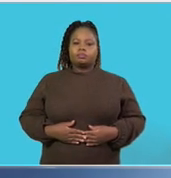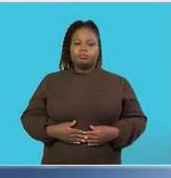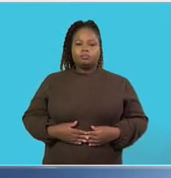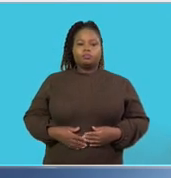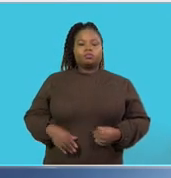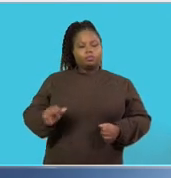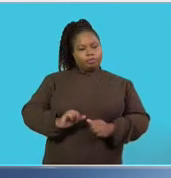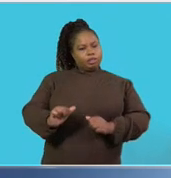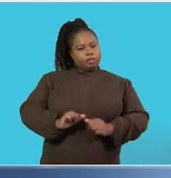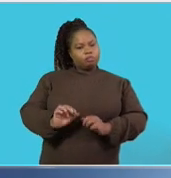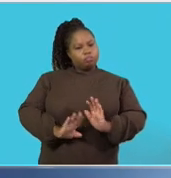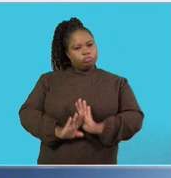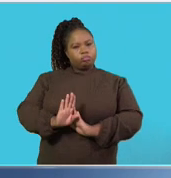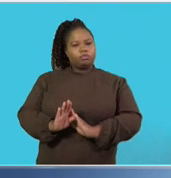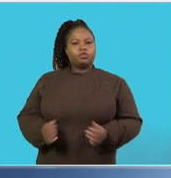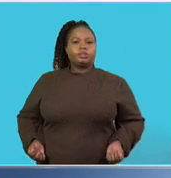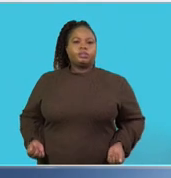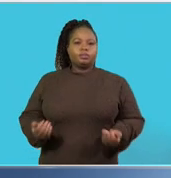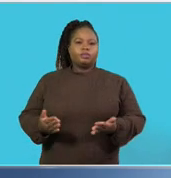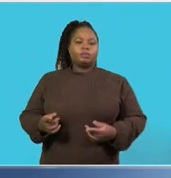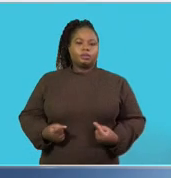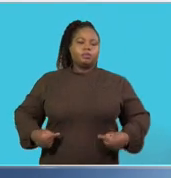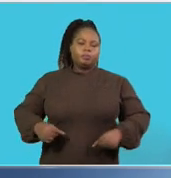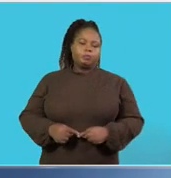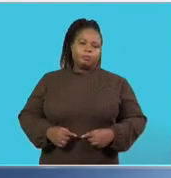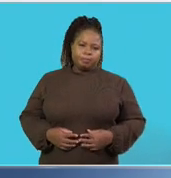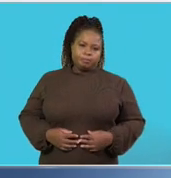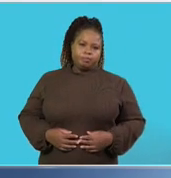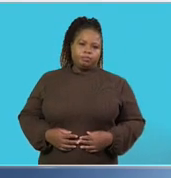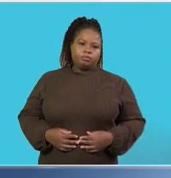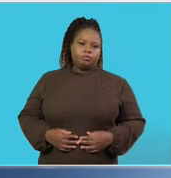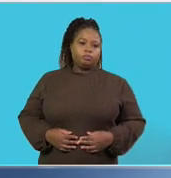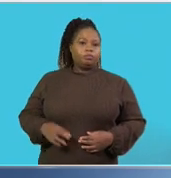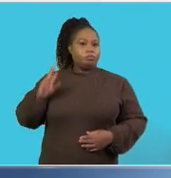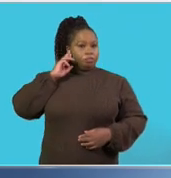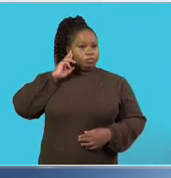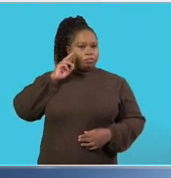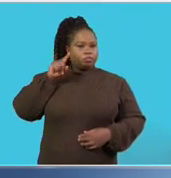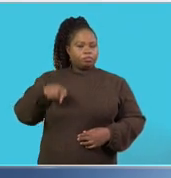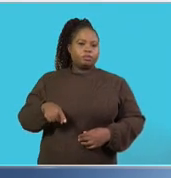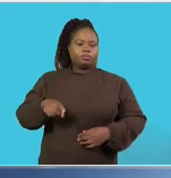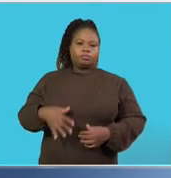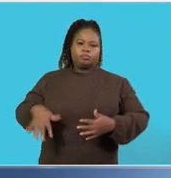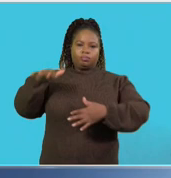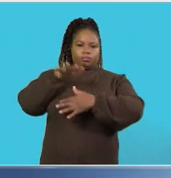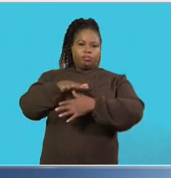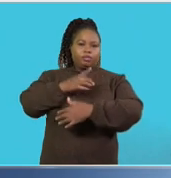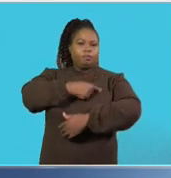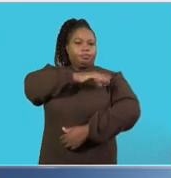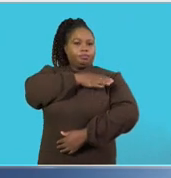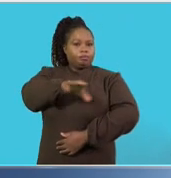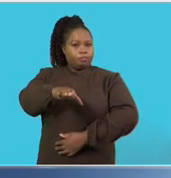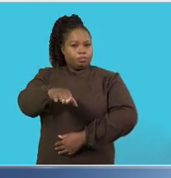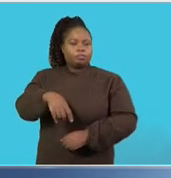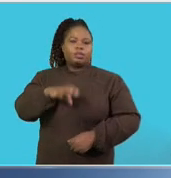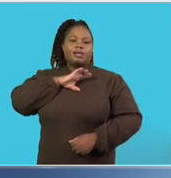we do better in our service, the service that we provide to our customers. To remember, our main mandate is to ensure